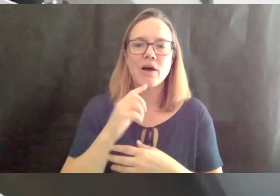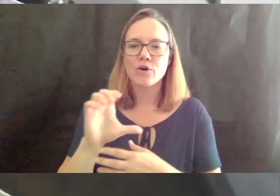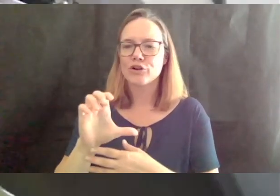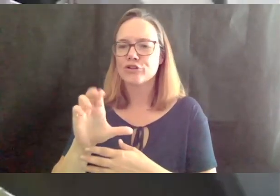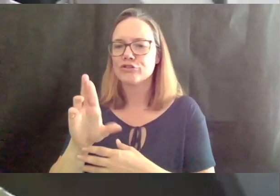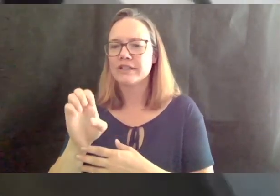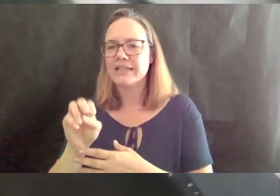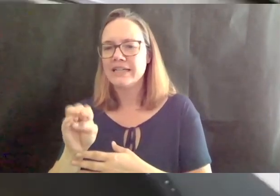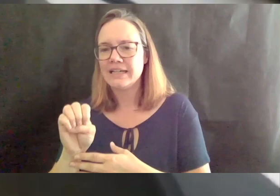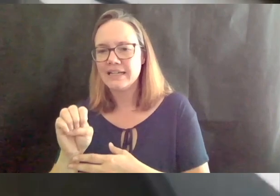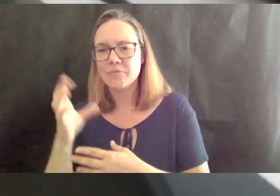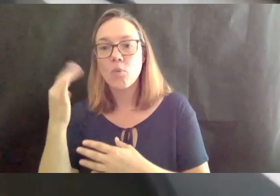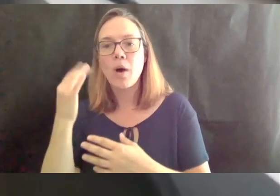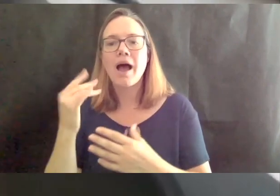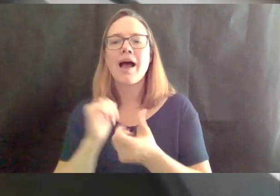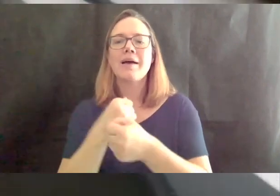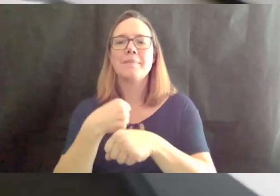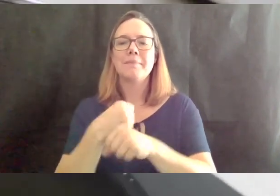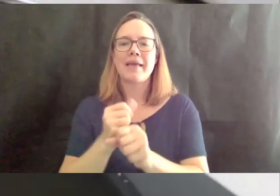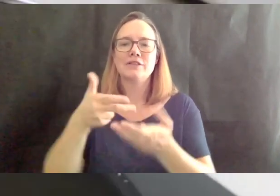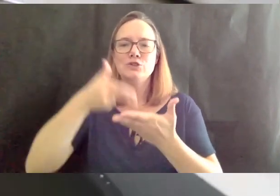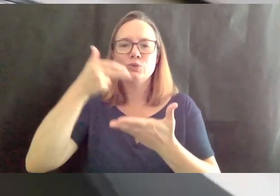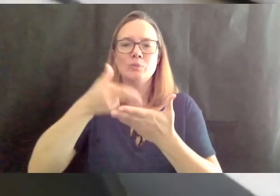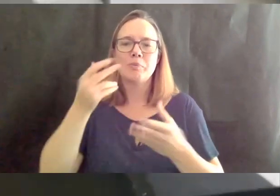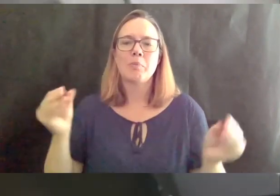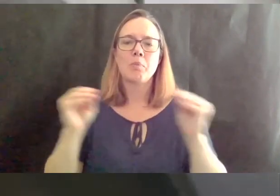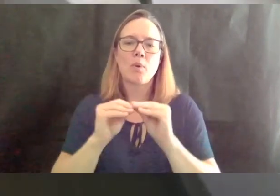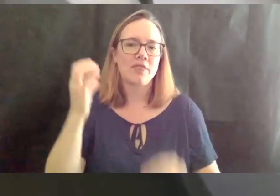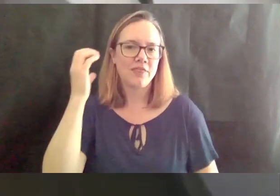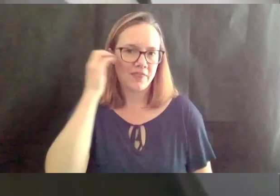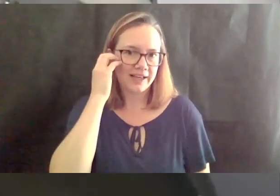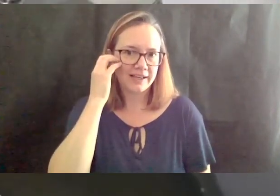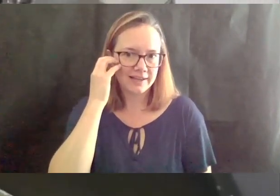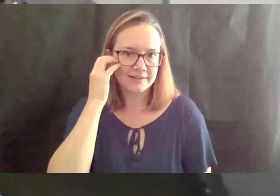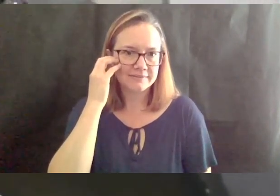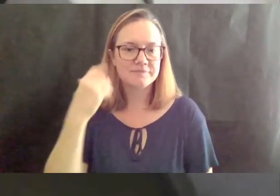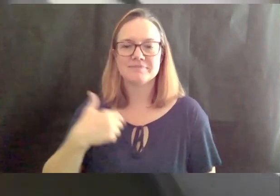bit. Today, I'm just going to be using some milk.